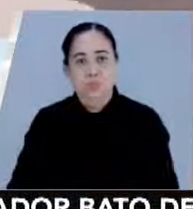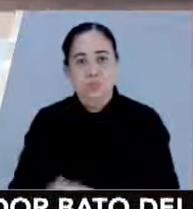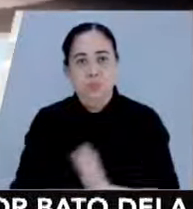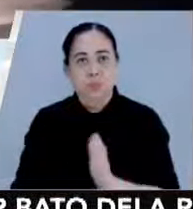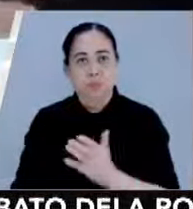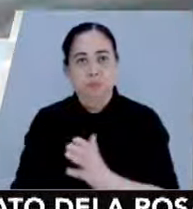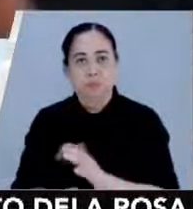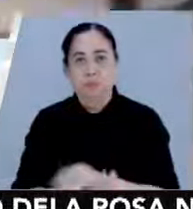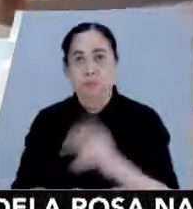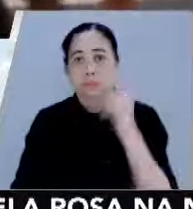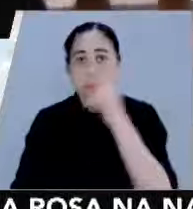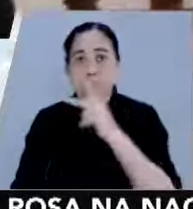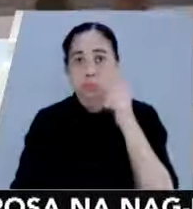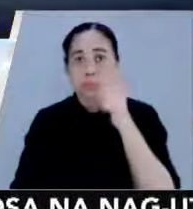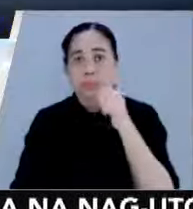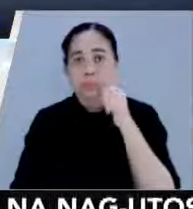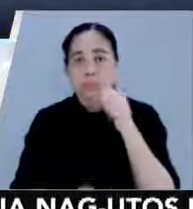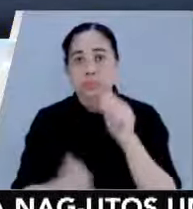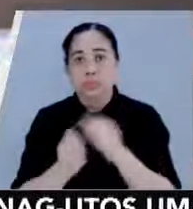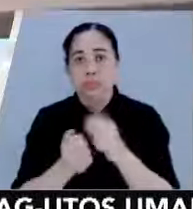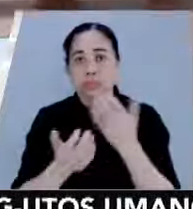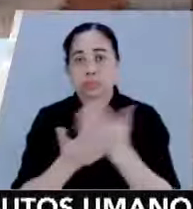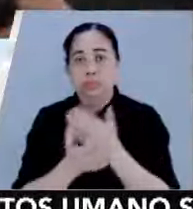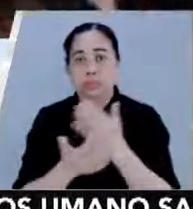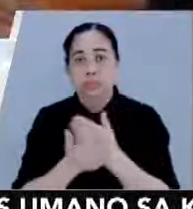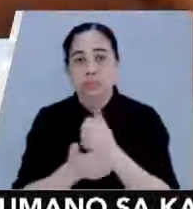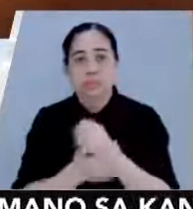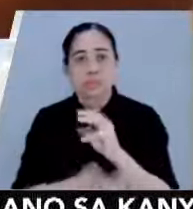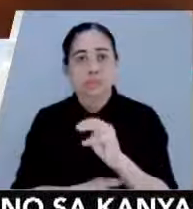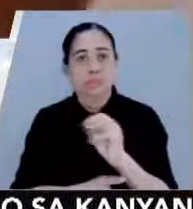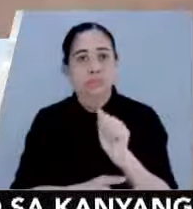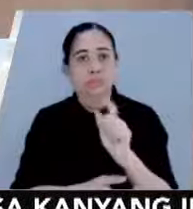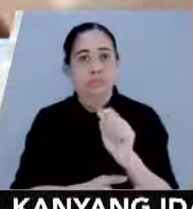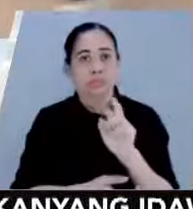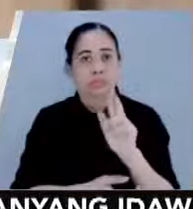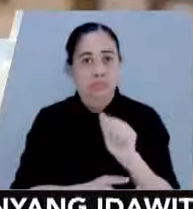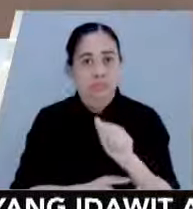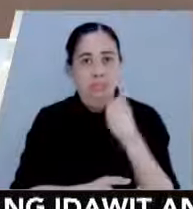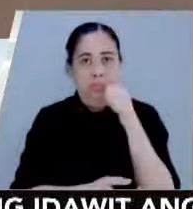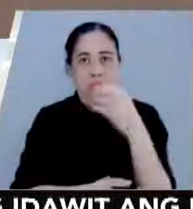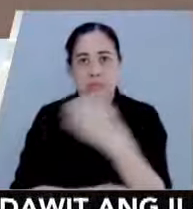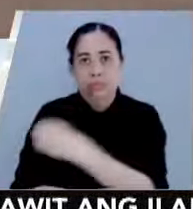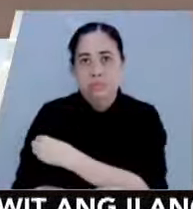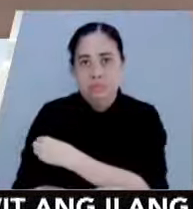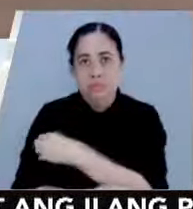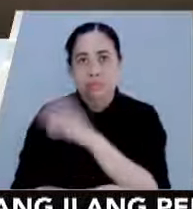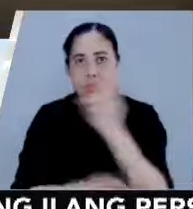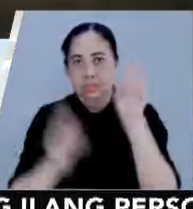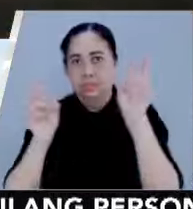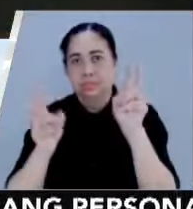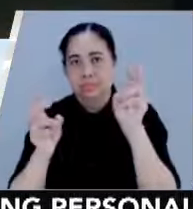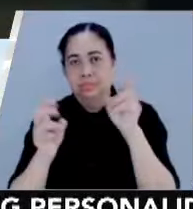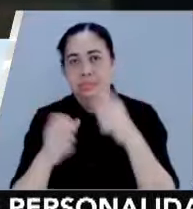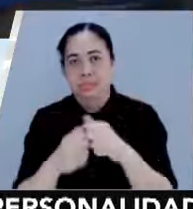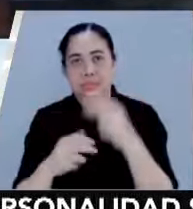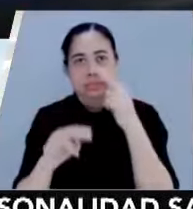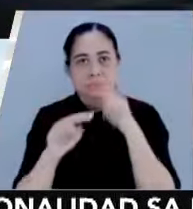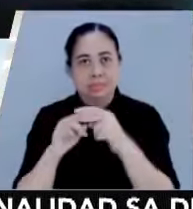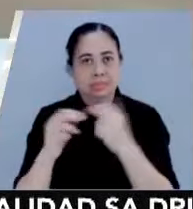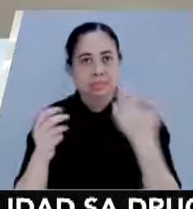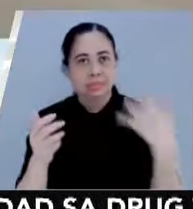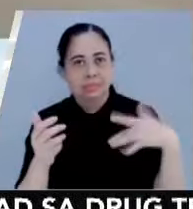Pretty Girl Jennie is back with her newest single na Mantra. Screams women empowerment ang latest song ni Jennie with a fun and upbeat tune na